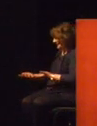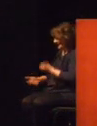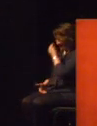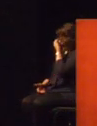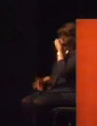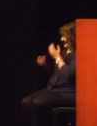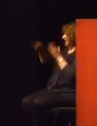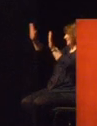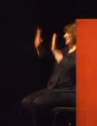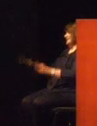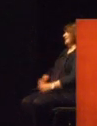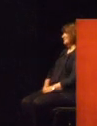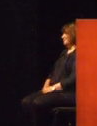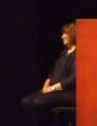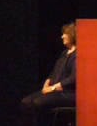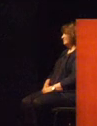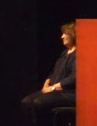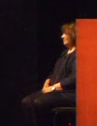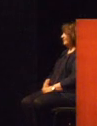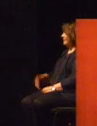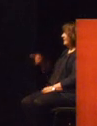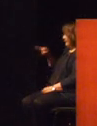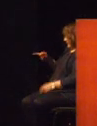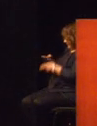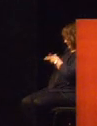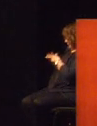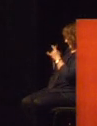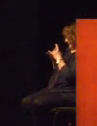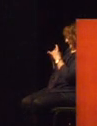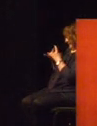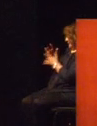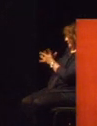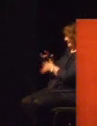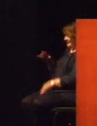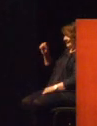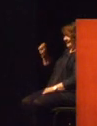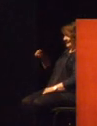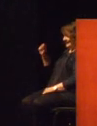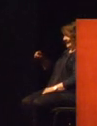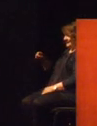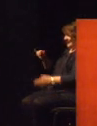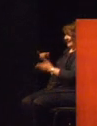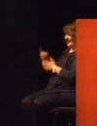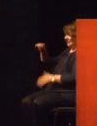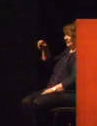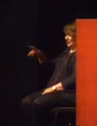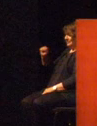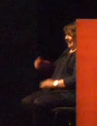and it was great. We got to, on those short trips, and yes, that is my Jeep pulling the trailer, does a great